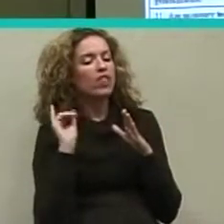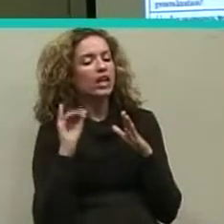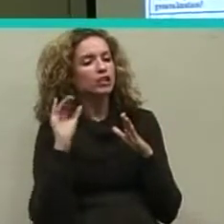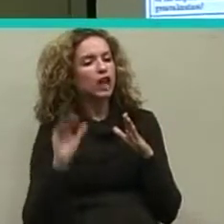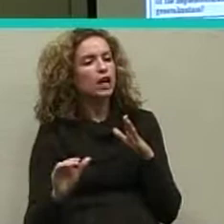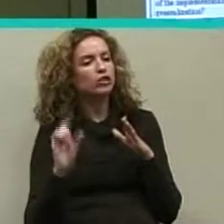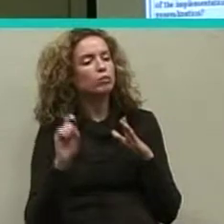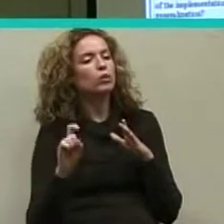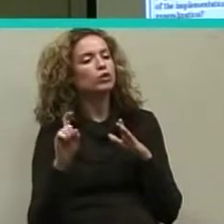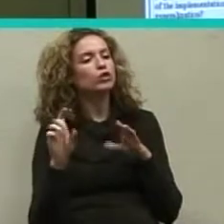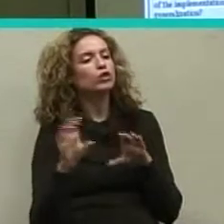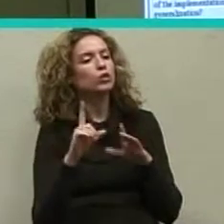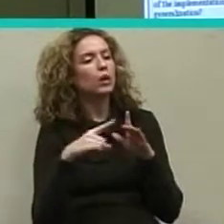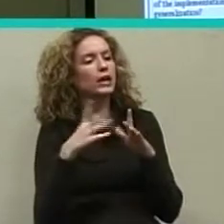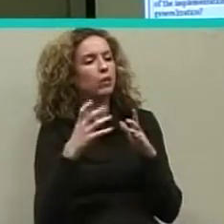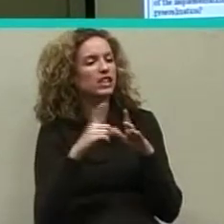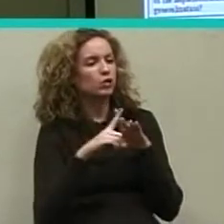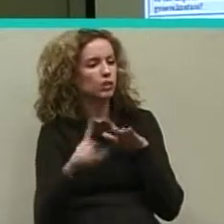feels the need to escape?